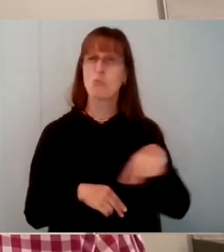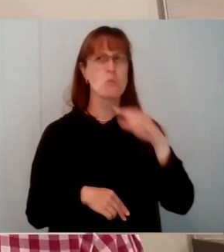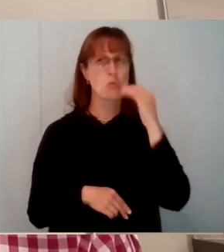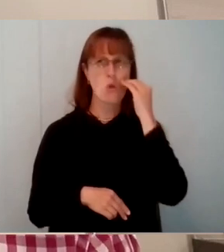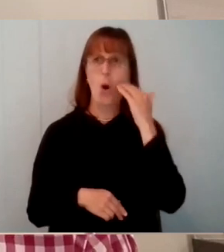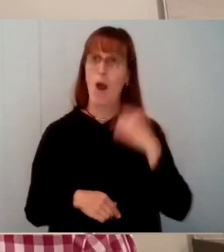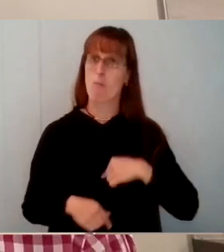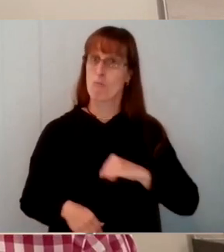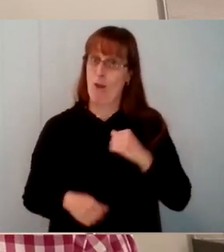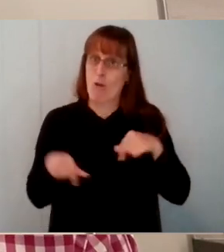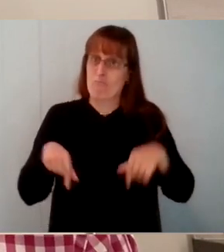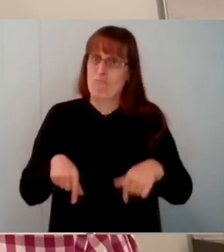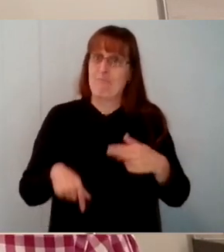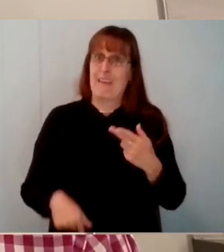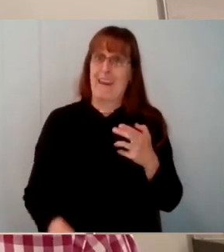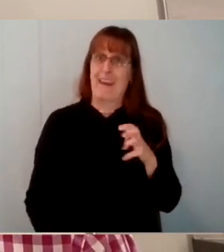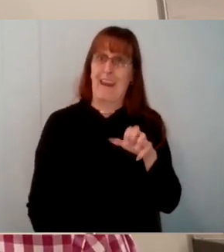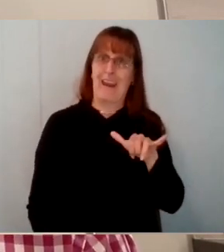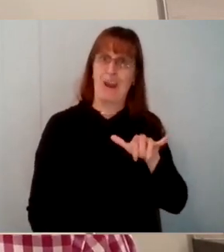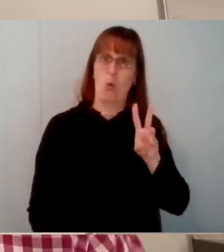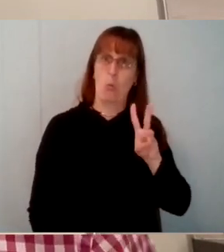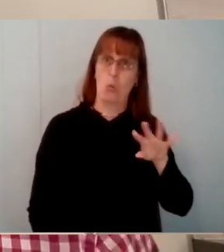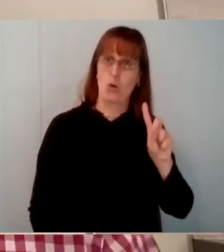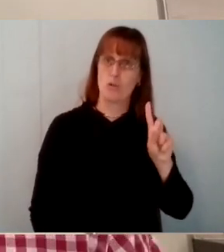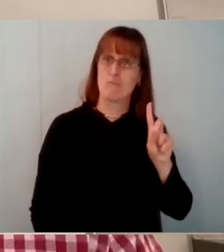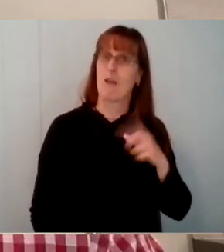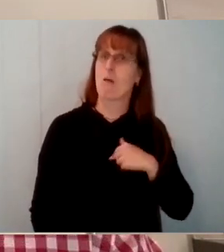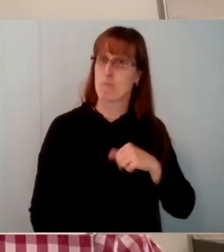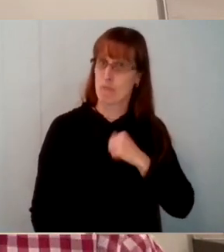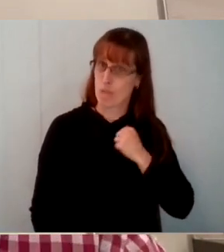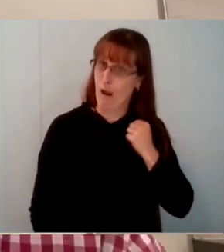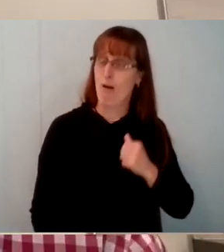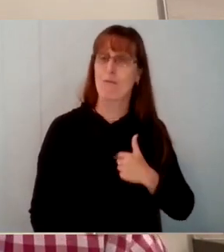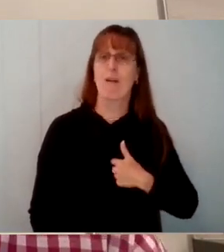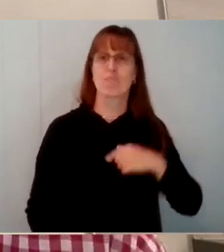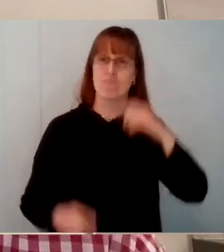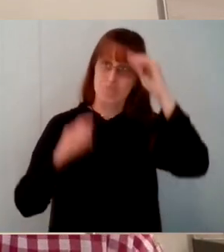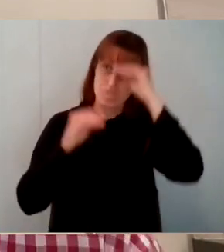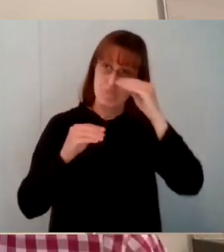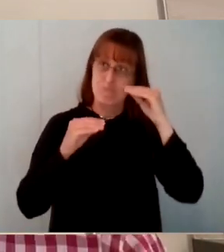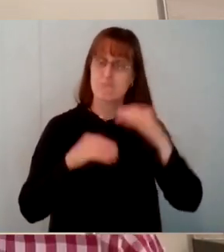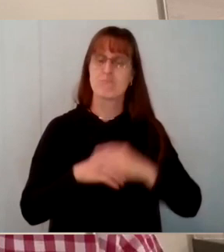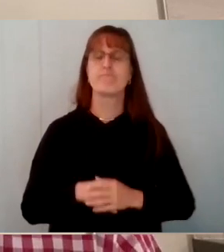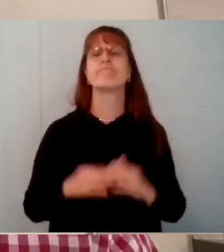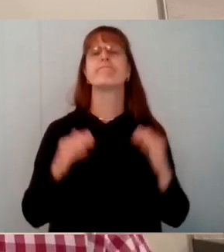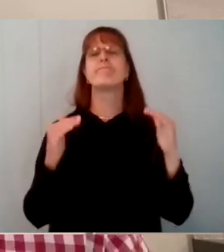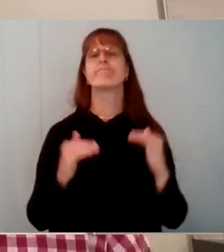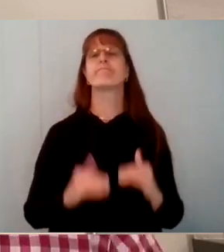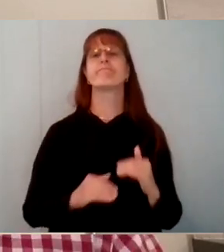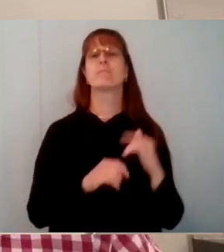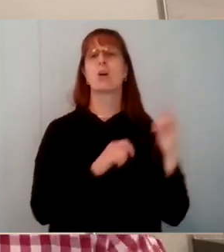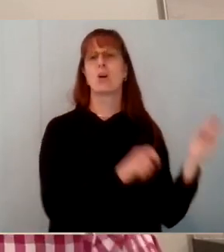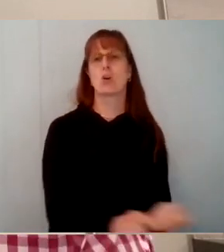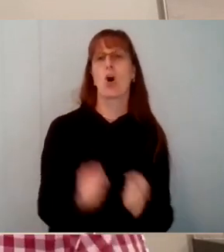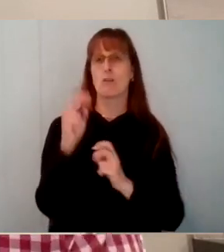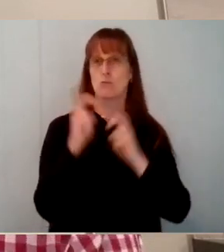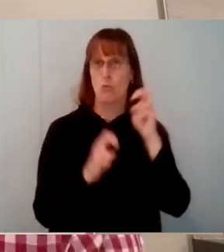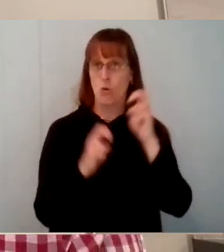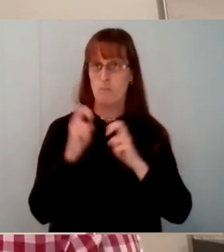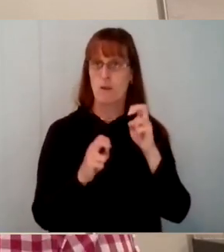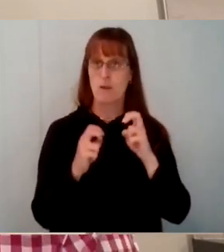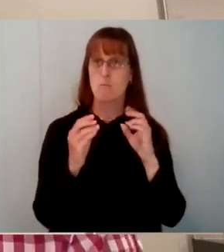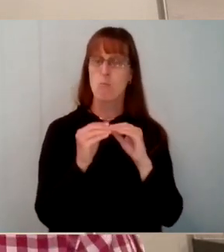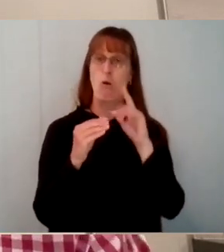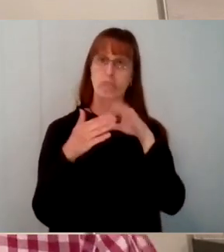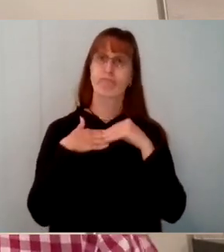how proud I am of our organization and the great work that we're doing. As you know, our golf tournament is coming, the Watkins Faust Open. It's more of